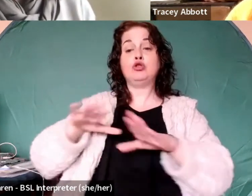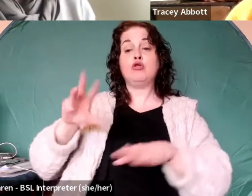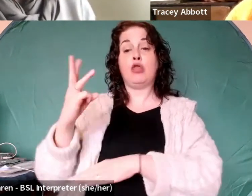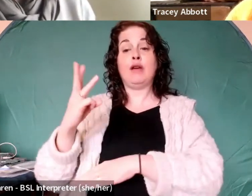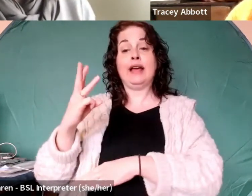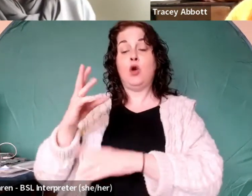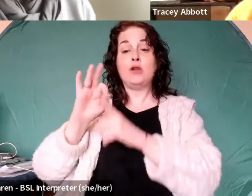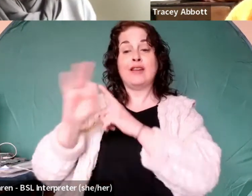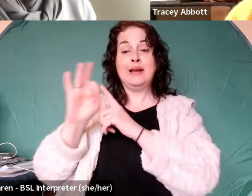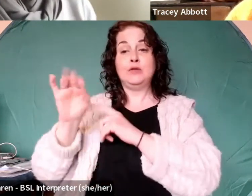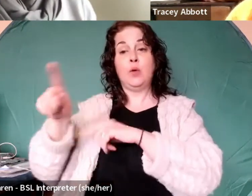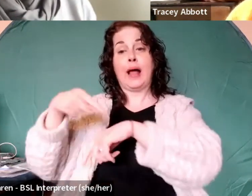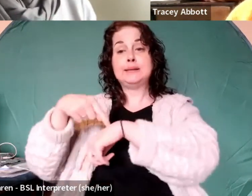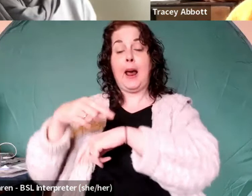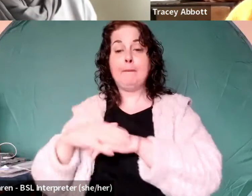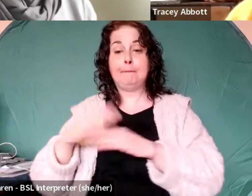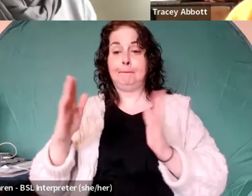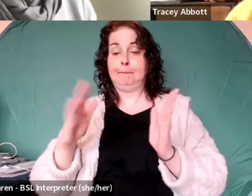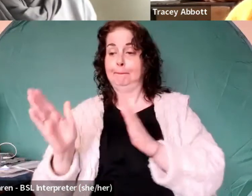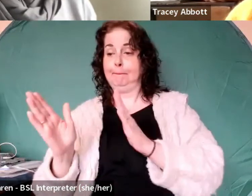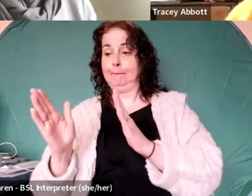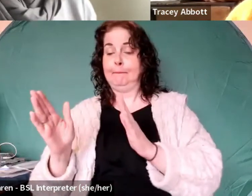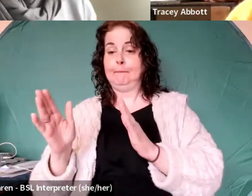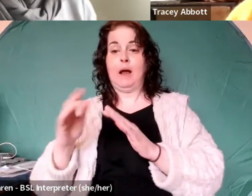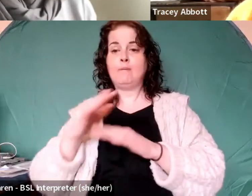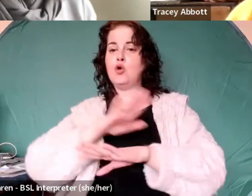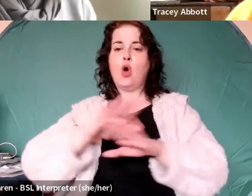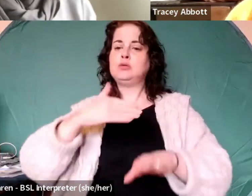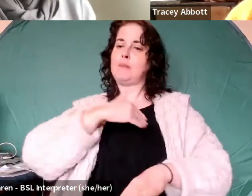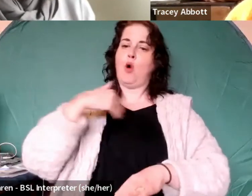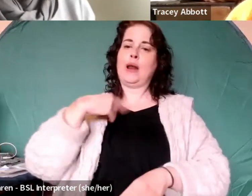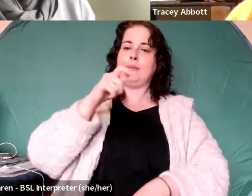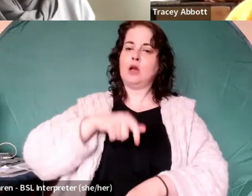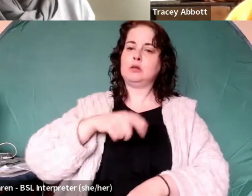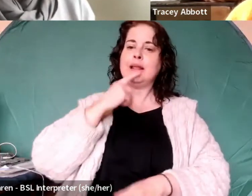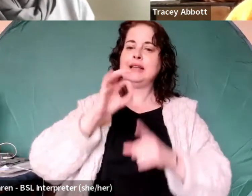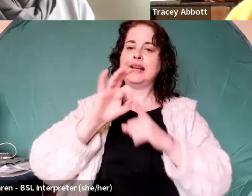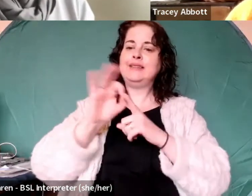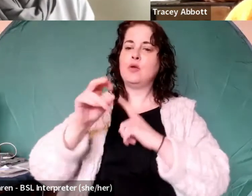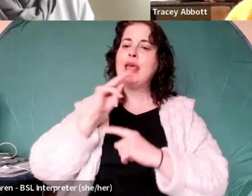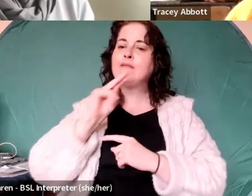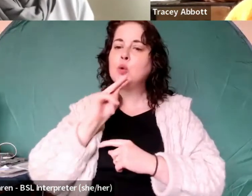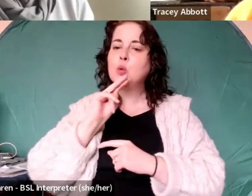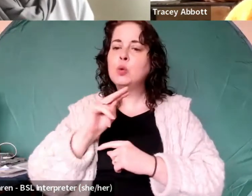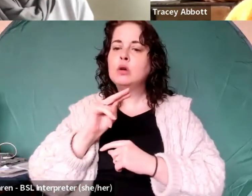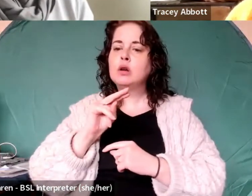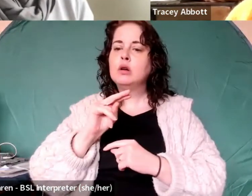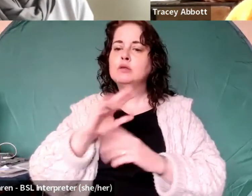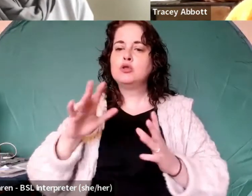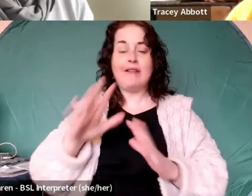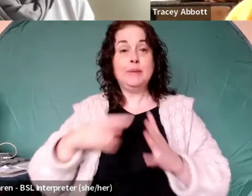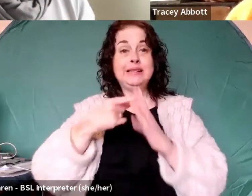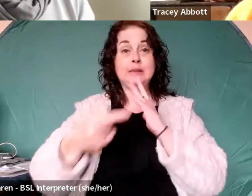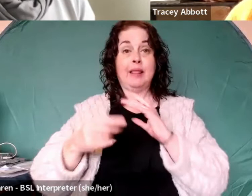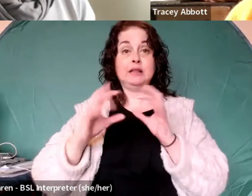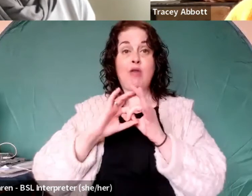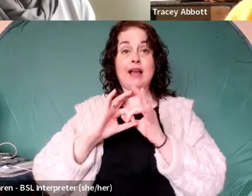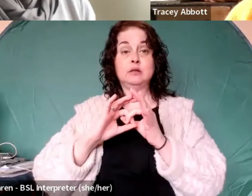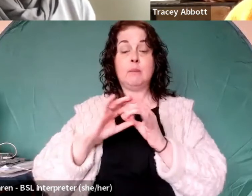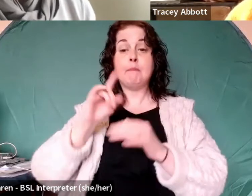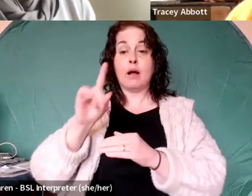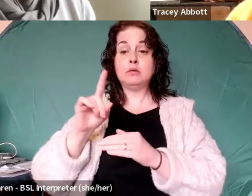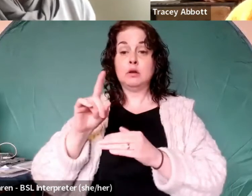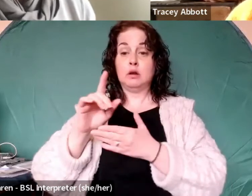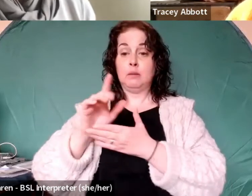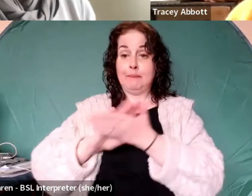give me an interview then. Yeah. Or I'm not really a morning person. Could you give me an interview in the afternoon? You know, it doesn't have to be disability related, but it does